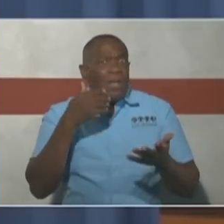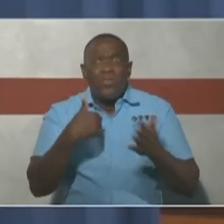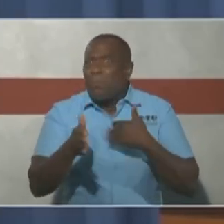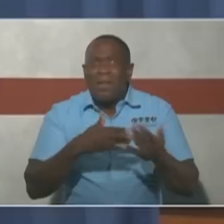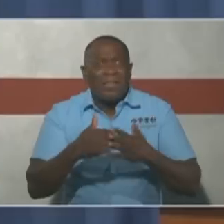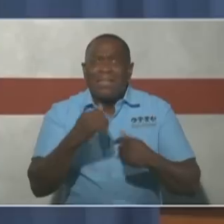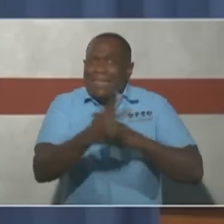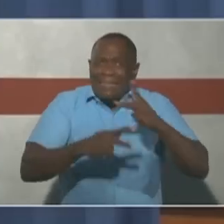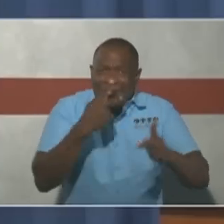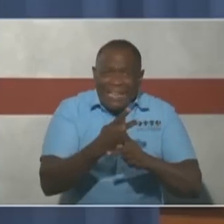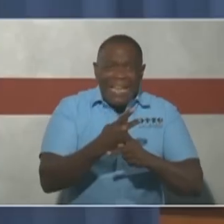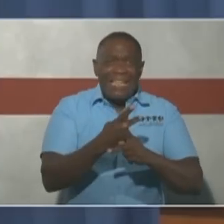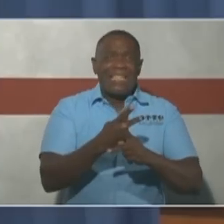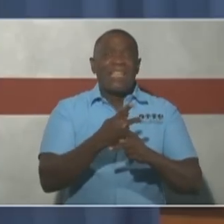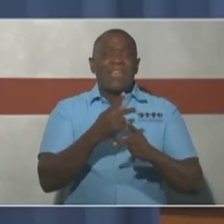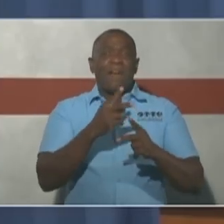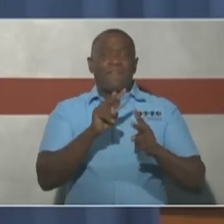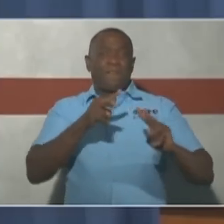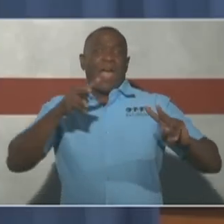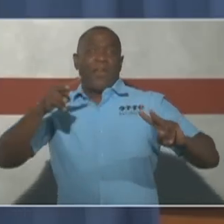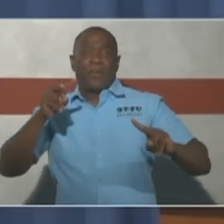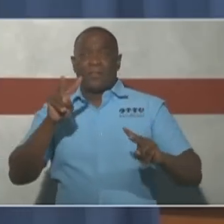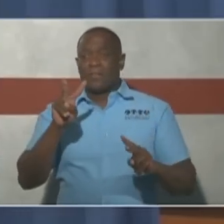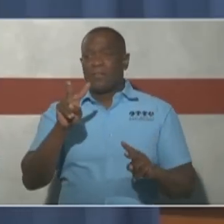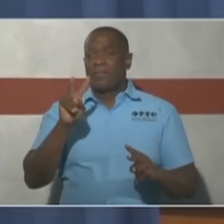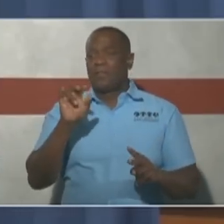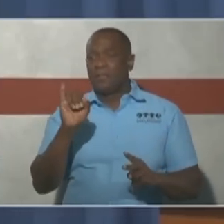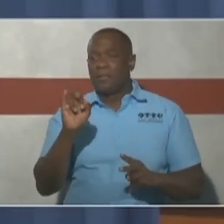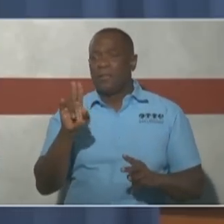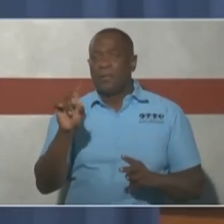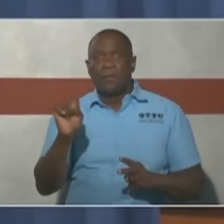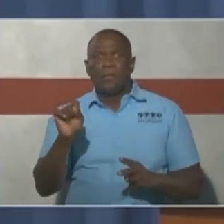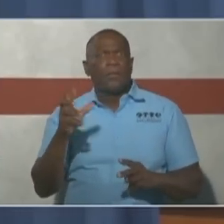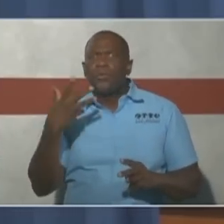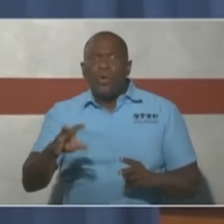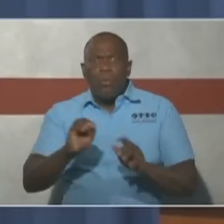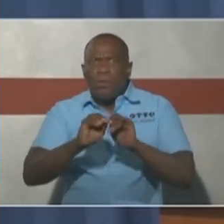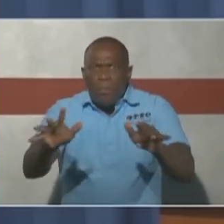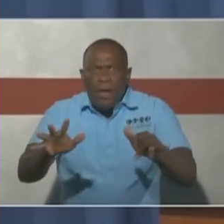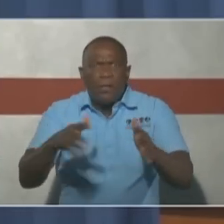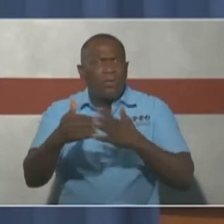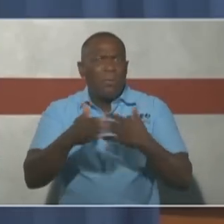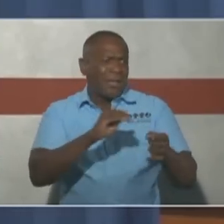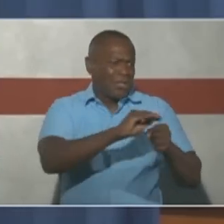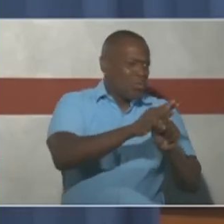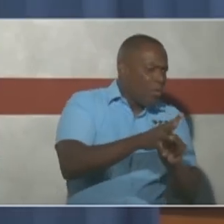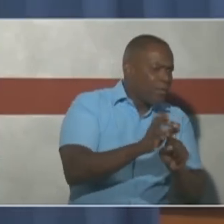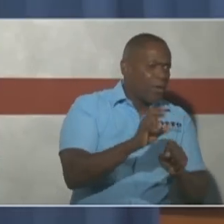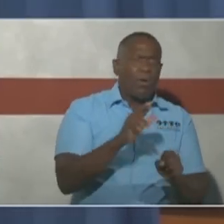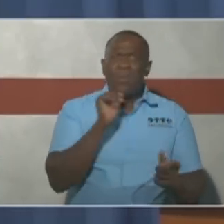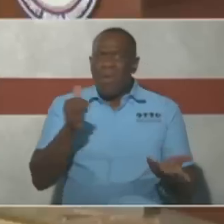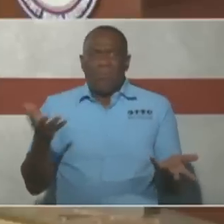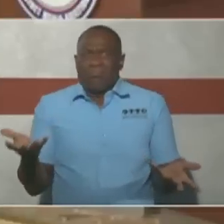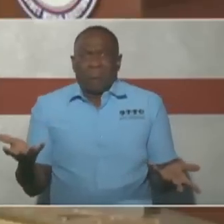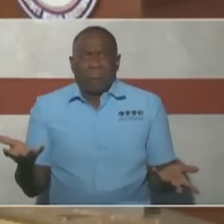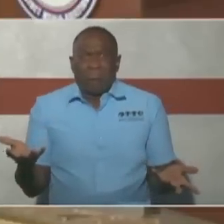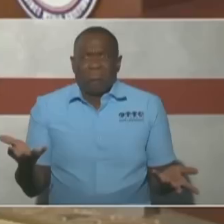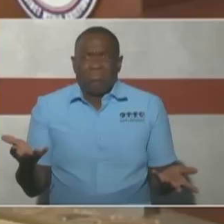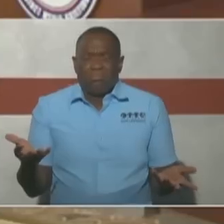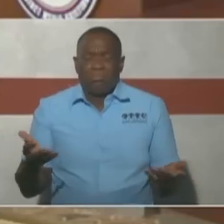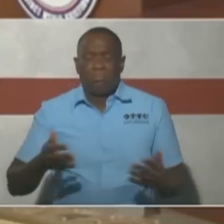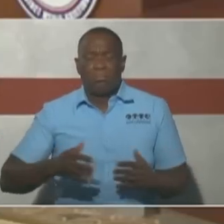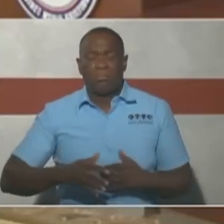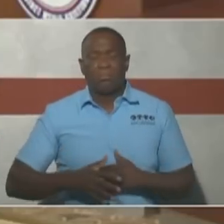we're not guarding against COVID spread alone. We have a plethora of viruses out in the population. We have RSV, you have rhinoviruses.